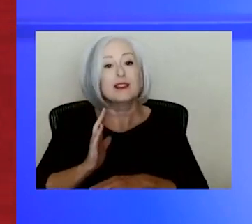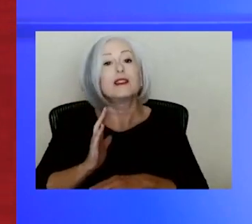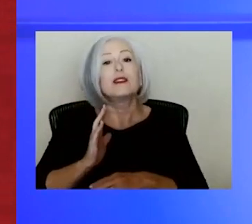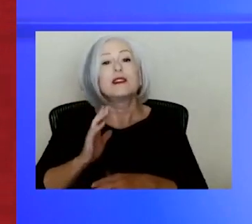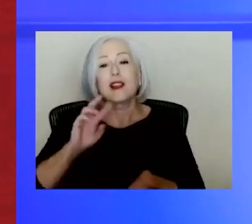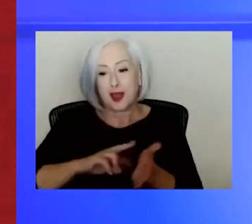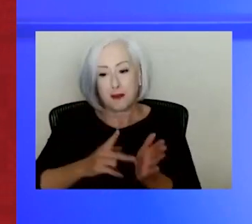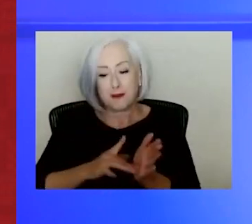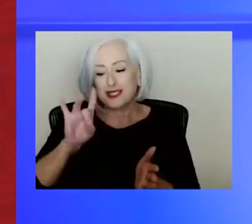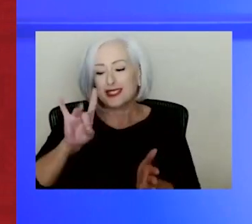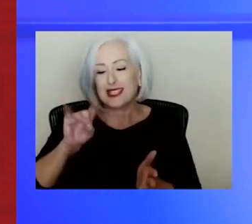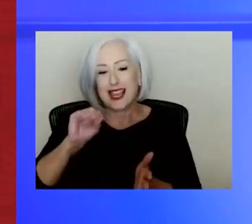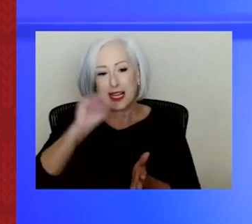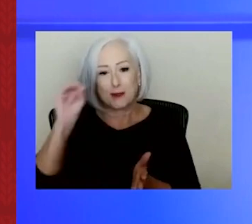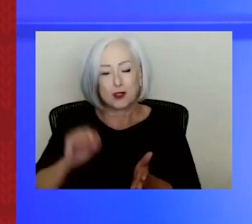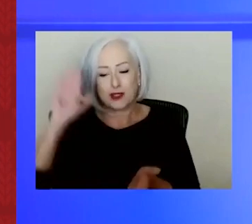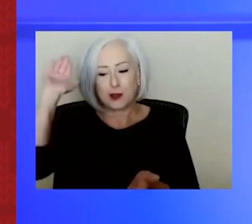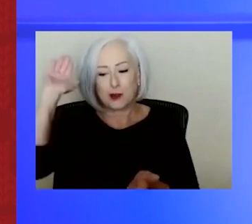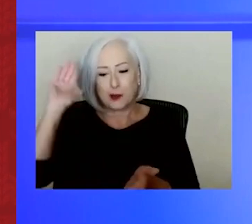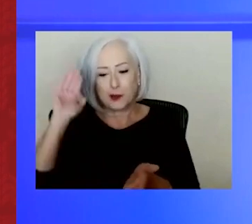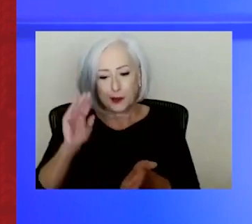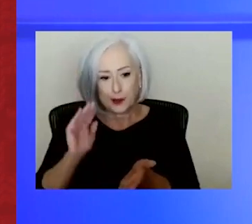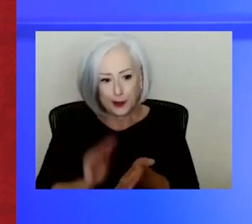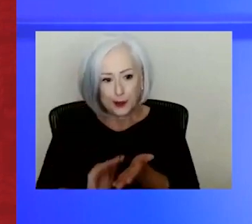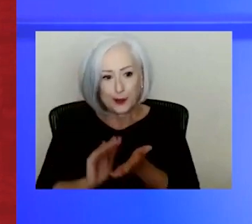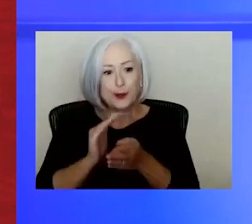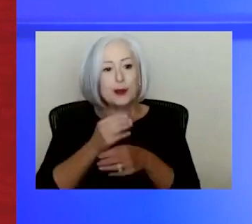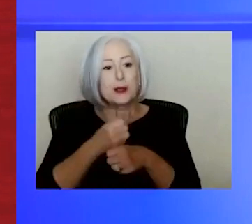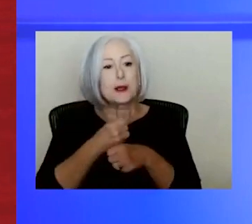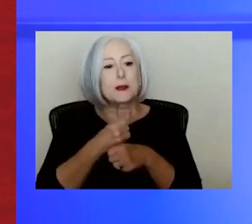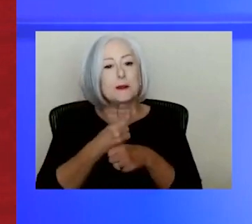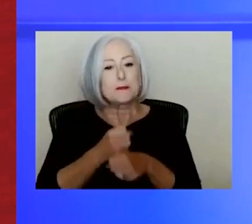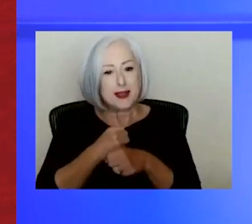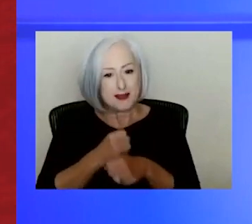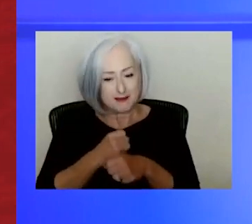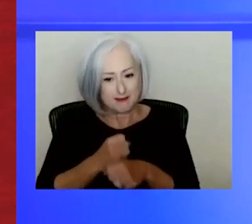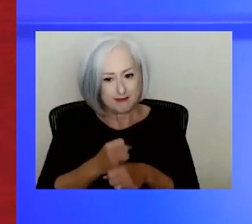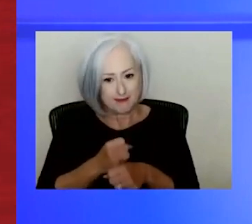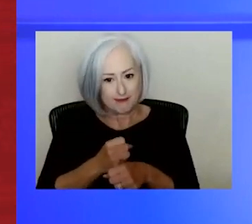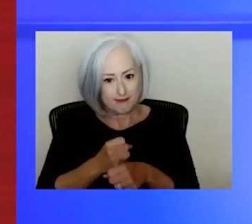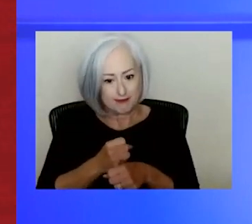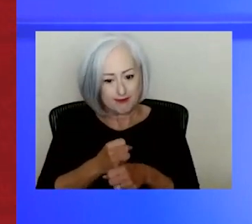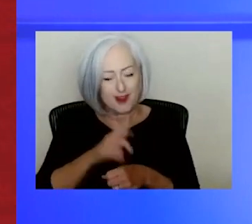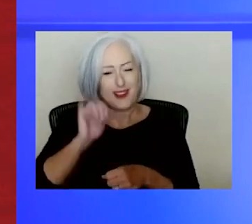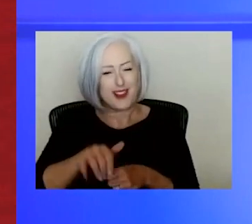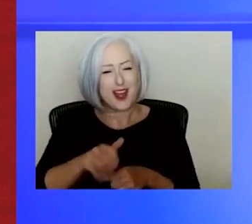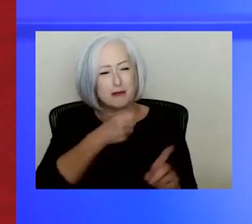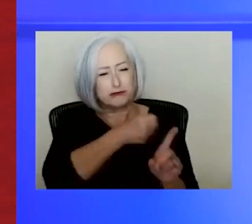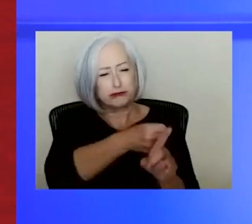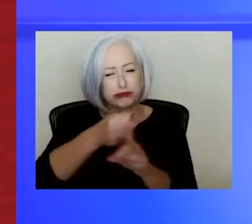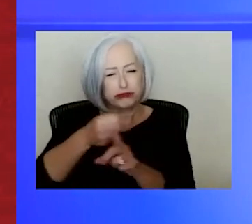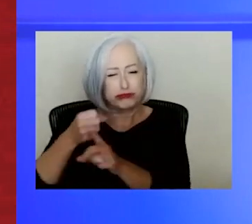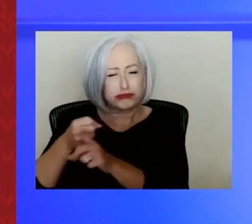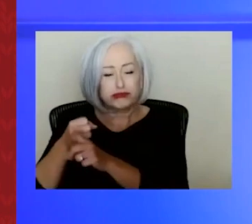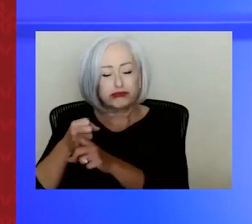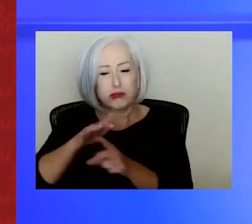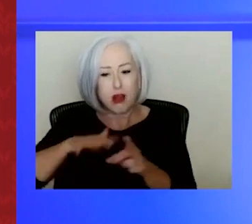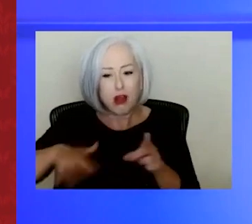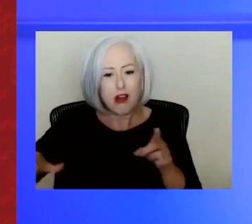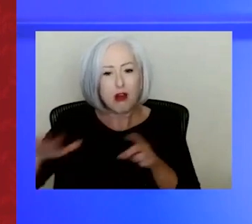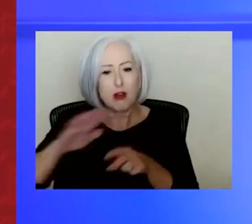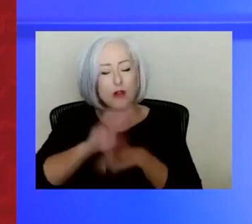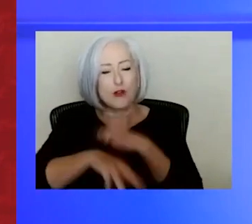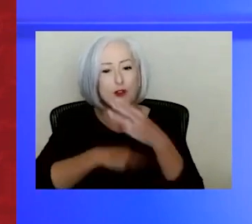available. And that had a ripple effect across the world as hospitals scrambled to try to maintain